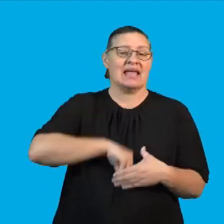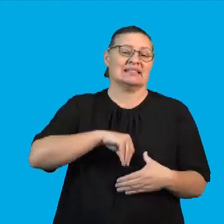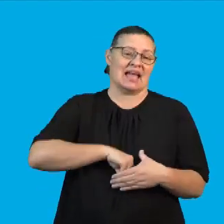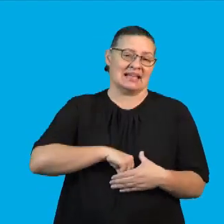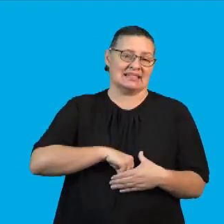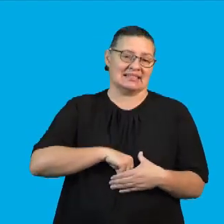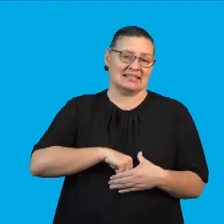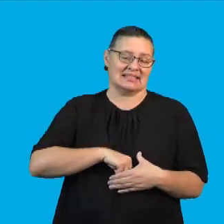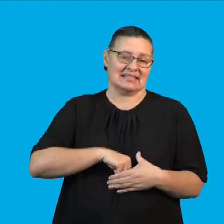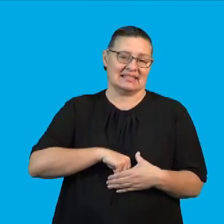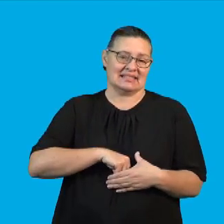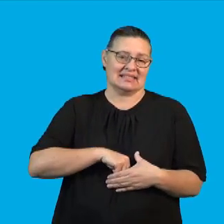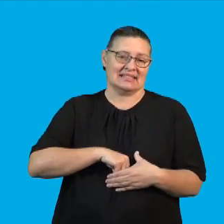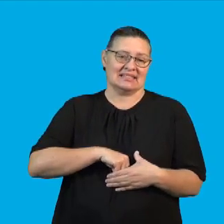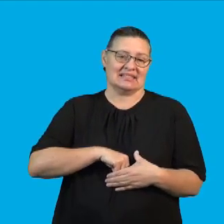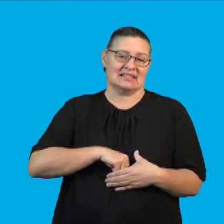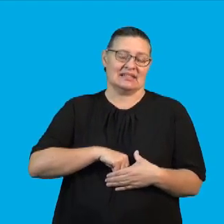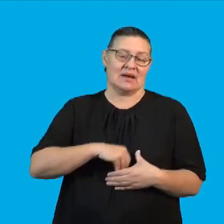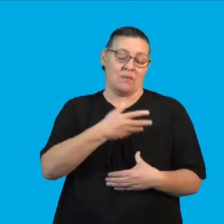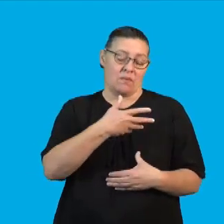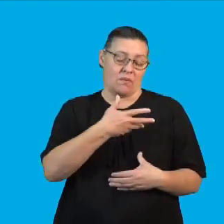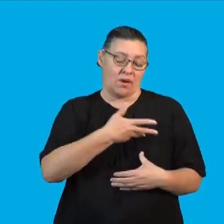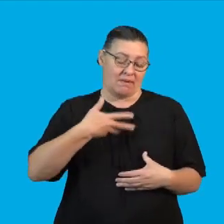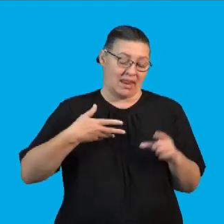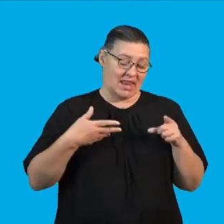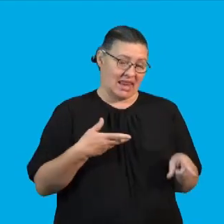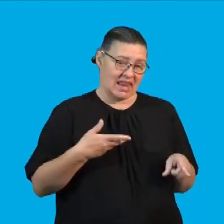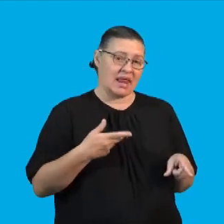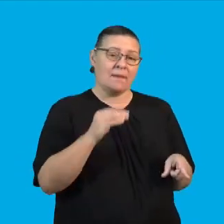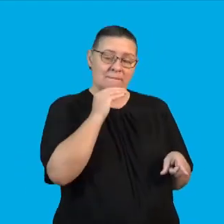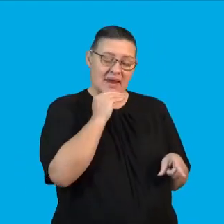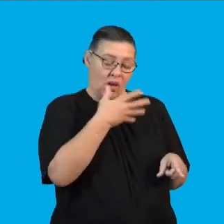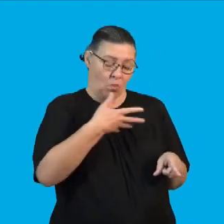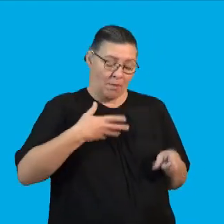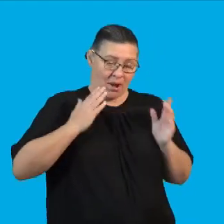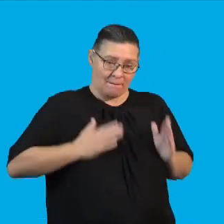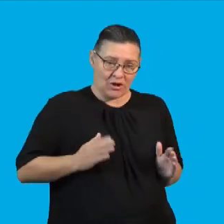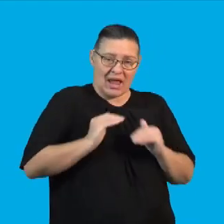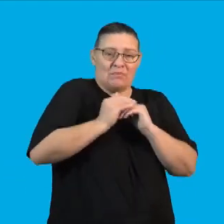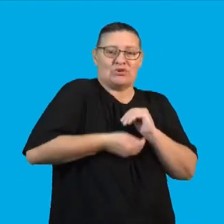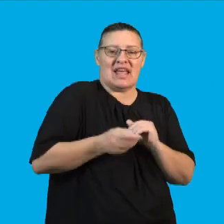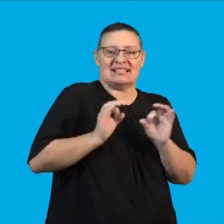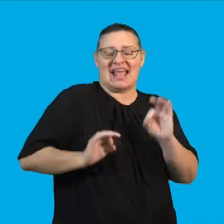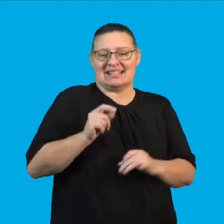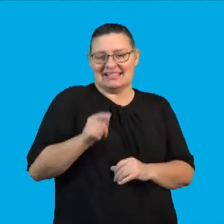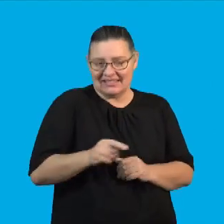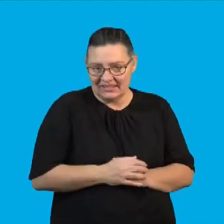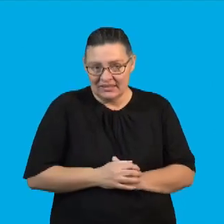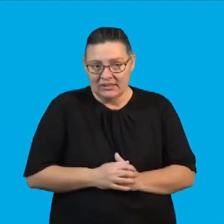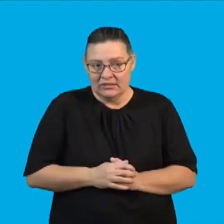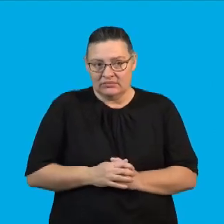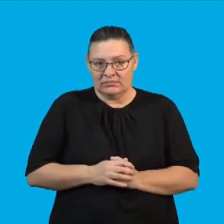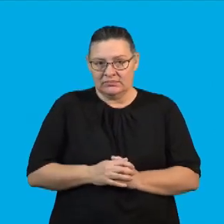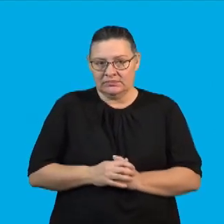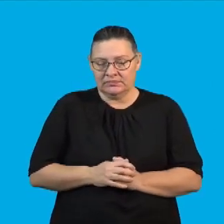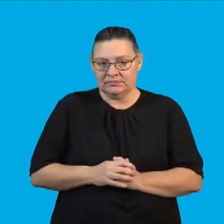is misplaced. This tick should be sitting here. Okay, sperm are deposited in female,